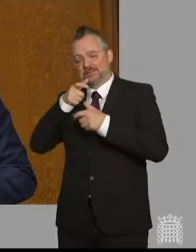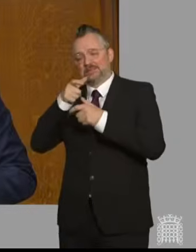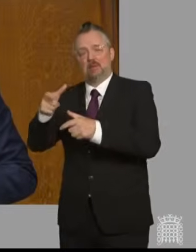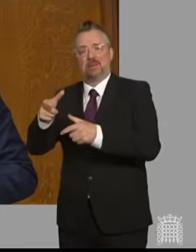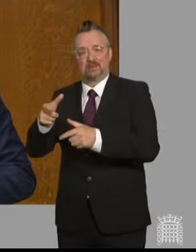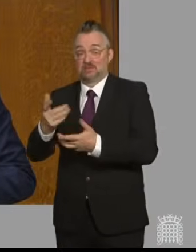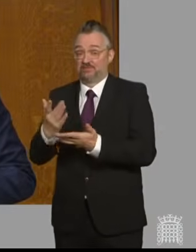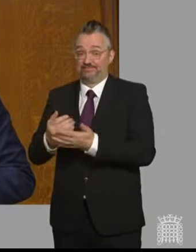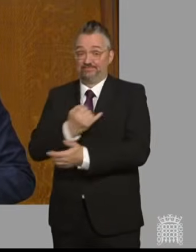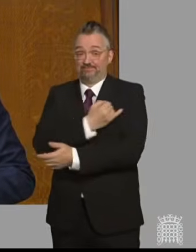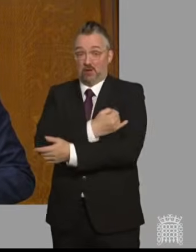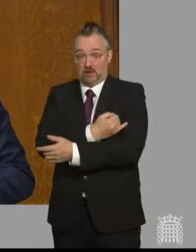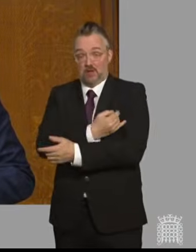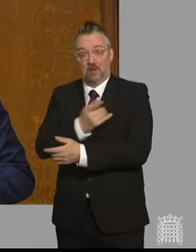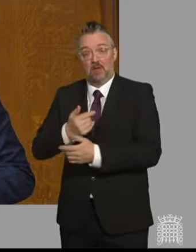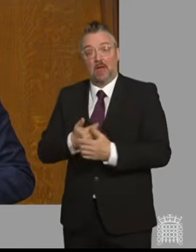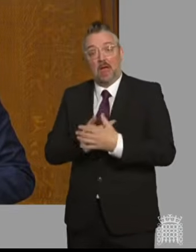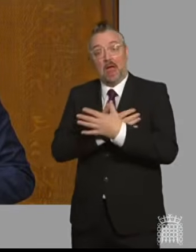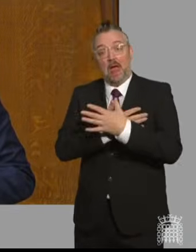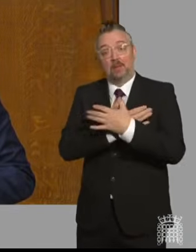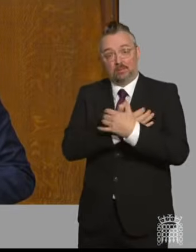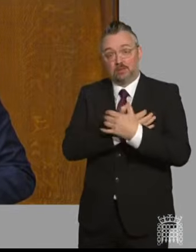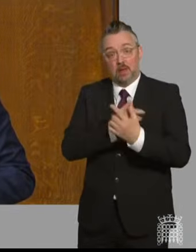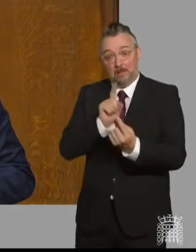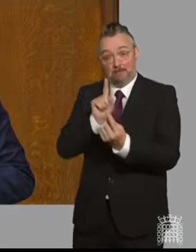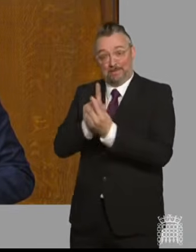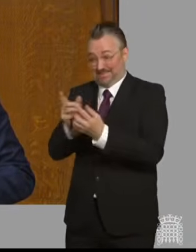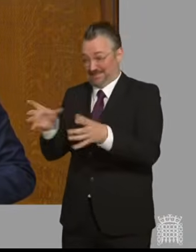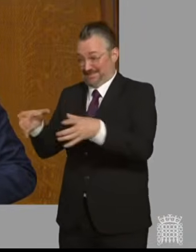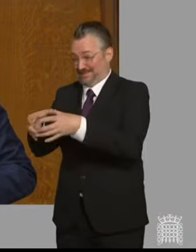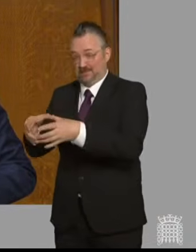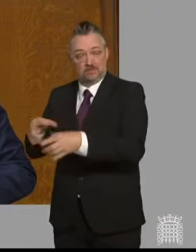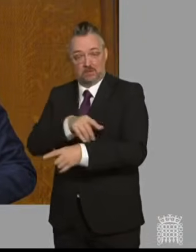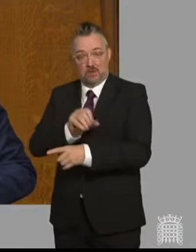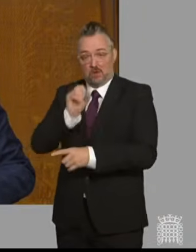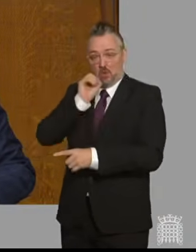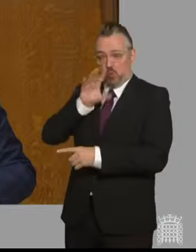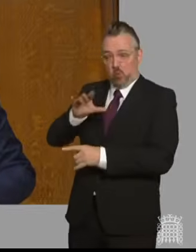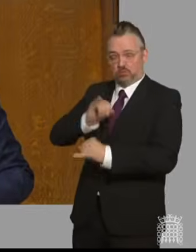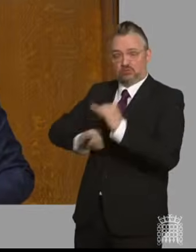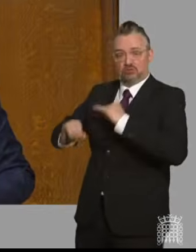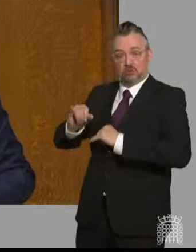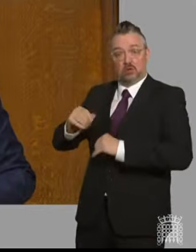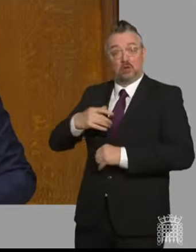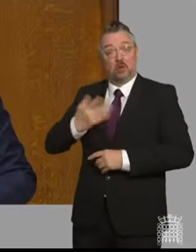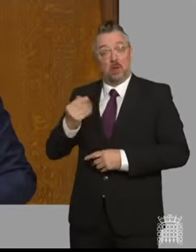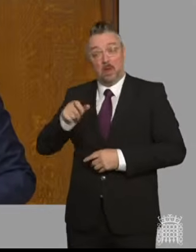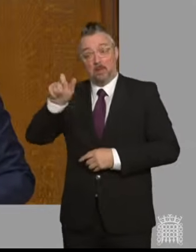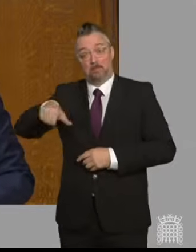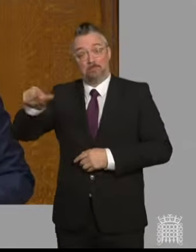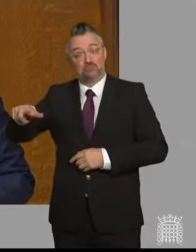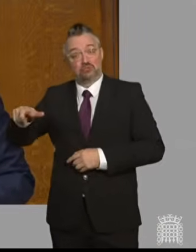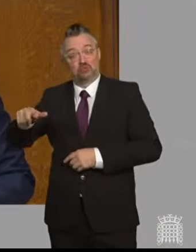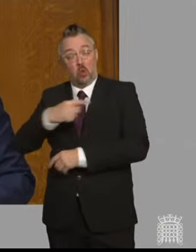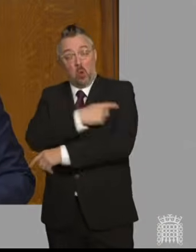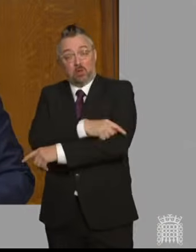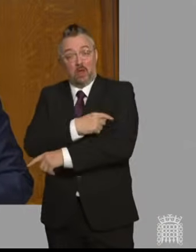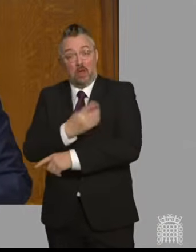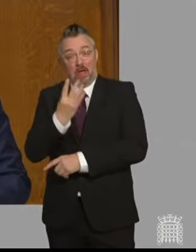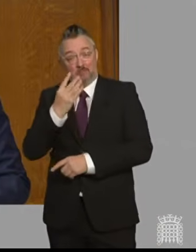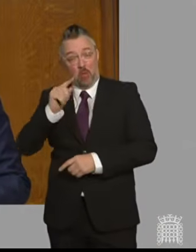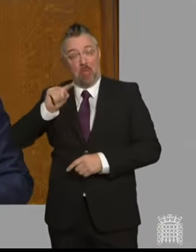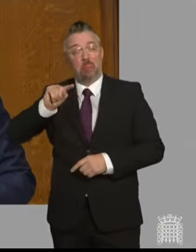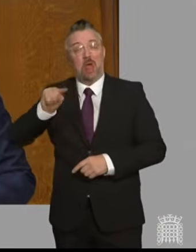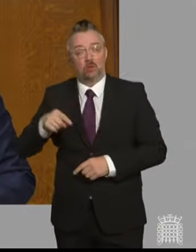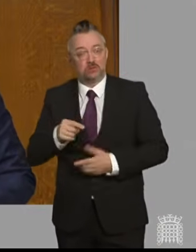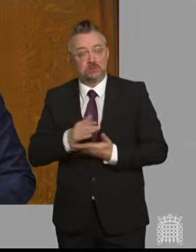myself. And now we have 4,000 patients unsure if they're going to have a surgery to go to. So can the Prime Minister assure me that